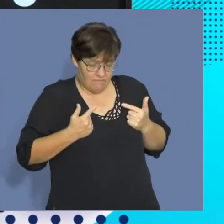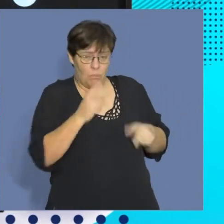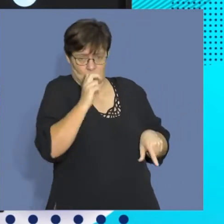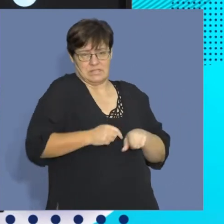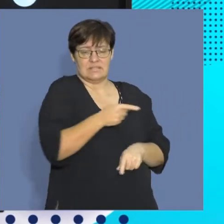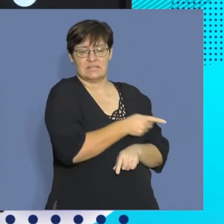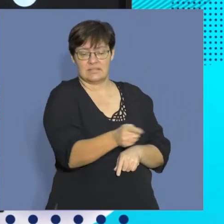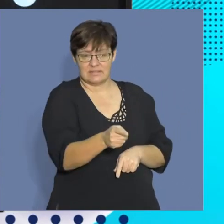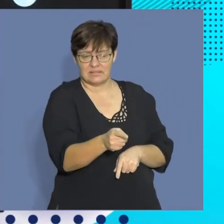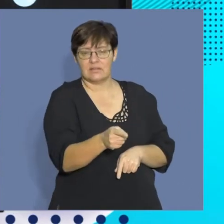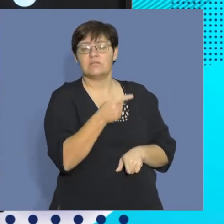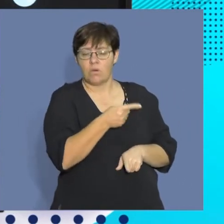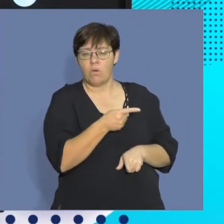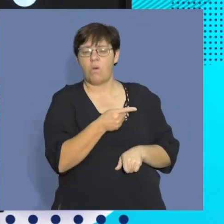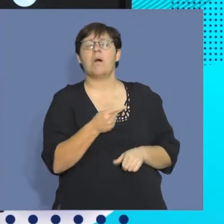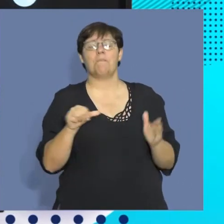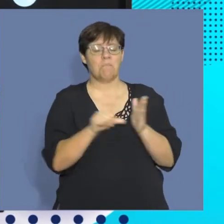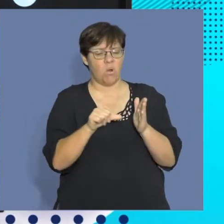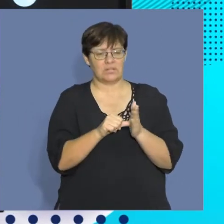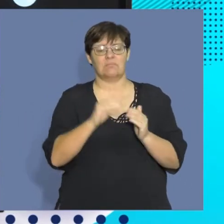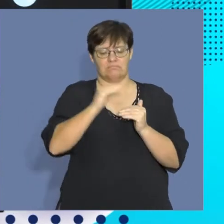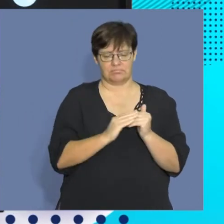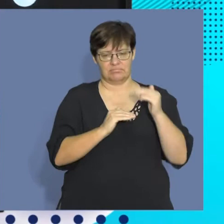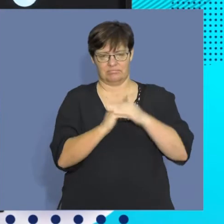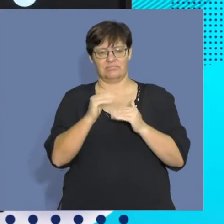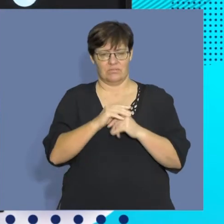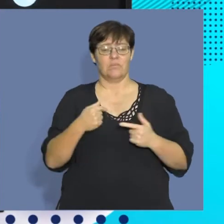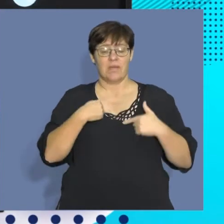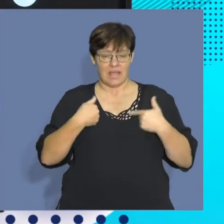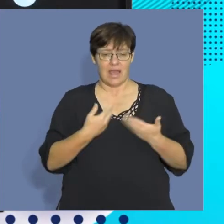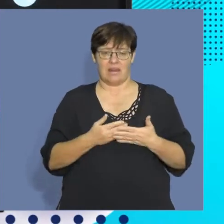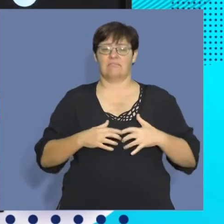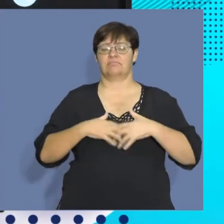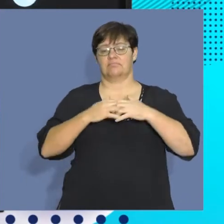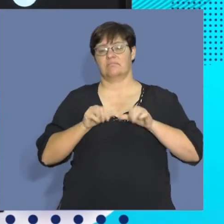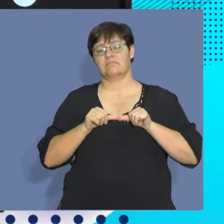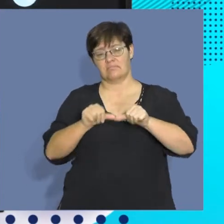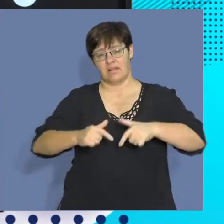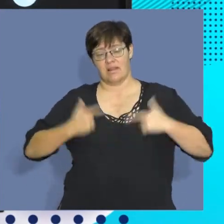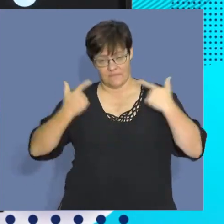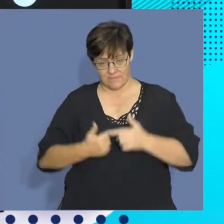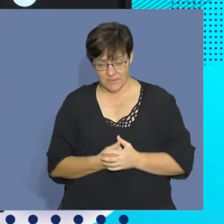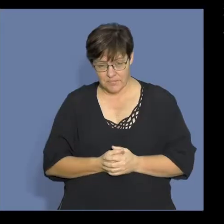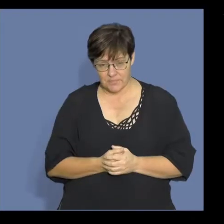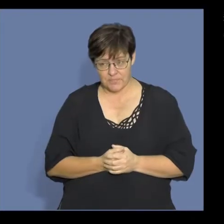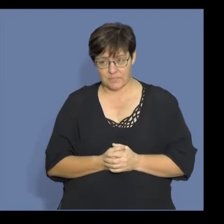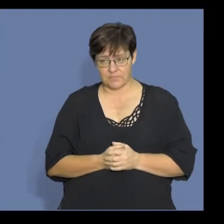nutrients, we mentioned that these are the essential building blocks that organisms require in terms of their existence and survival.